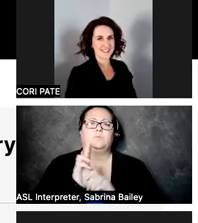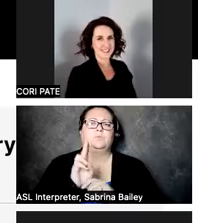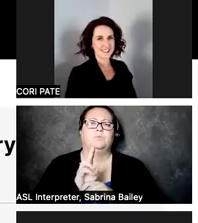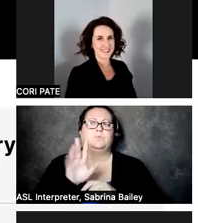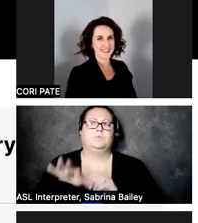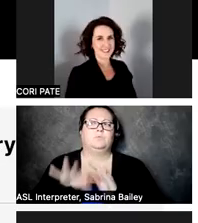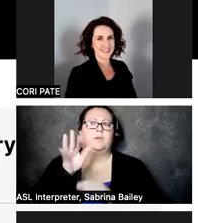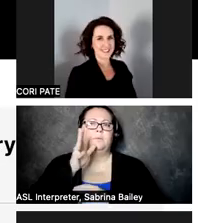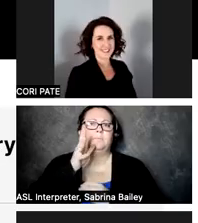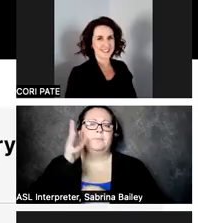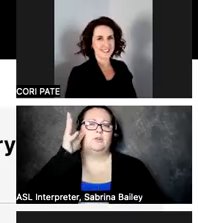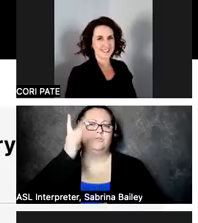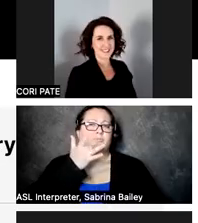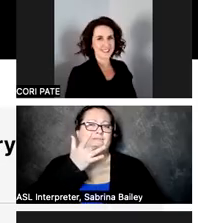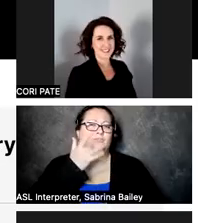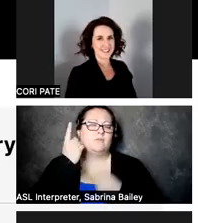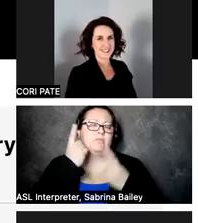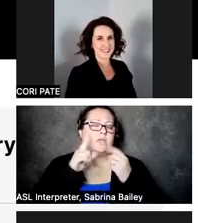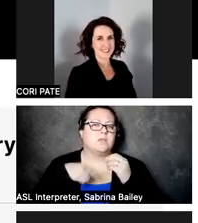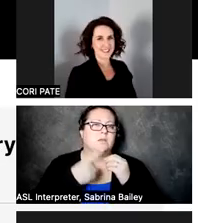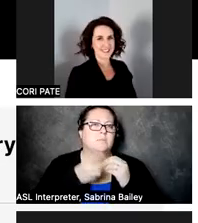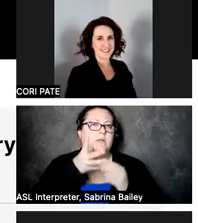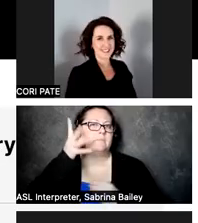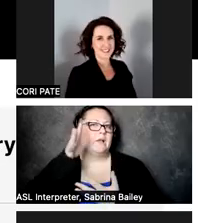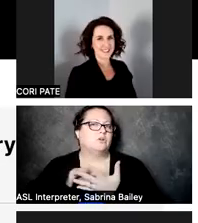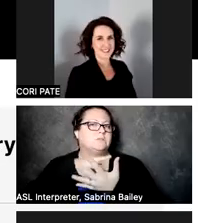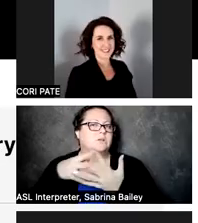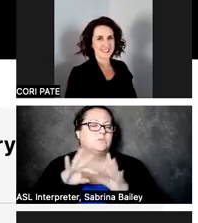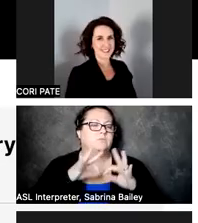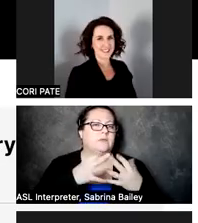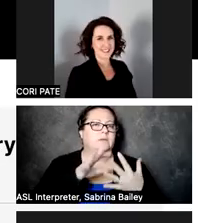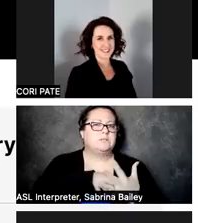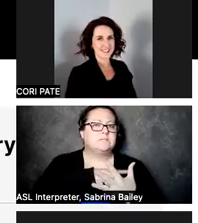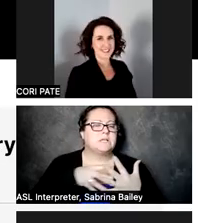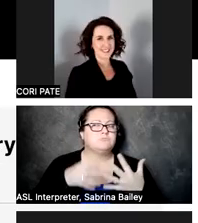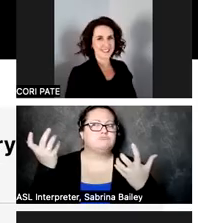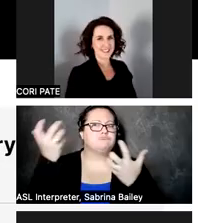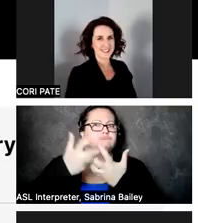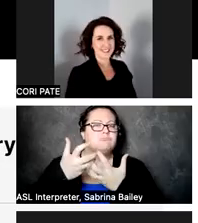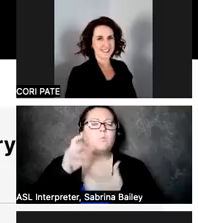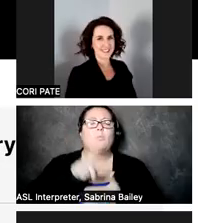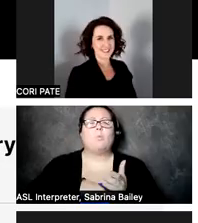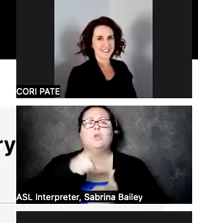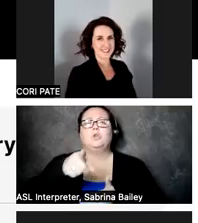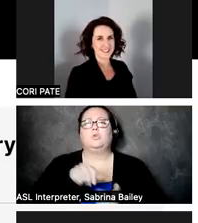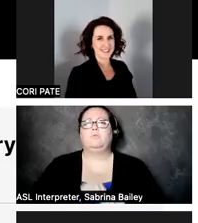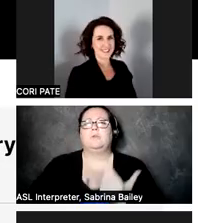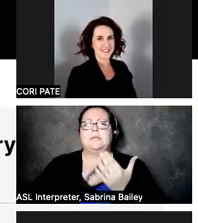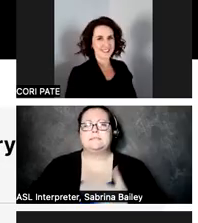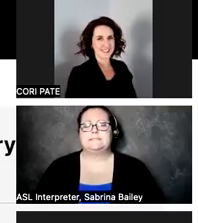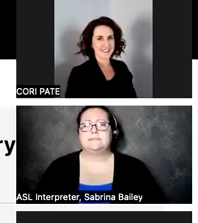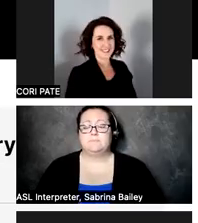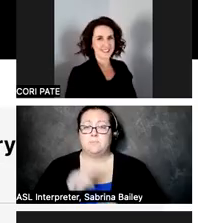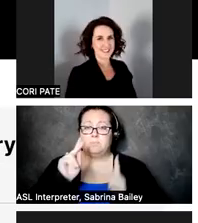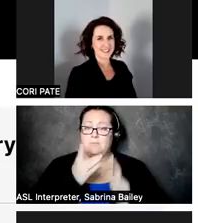parents prefer? Just thinking about parent schedules, family schedules. What are you all running into? Do people